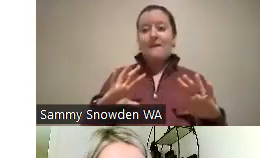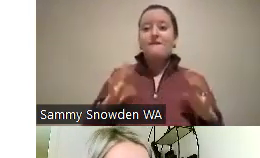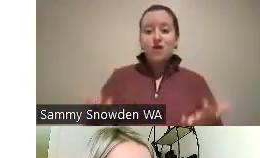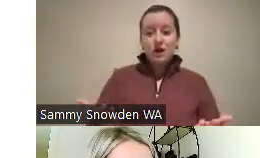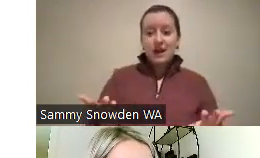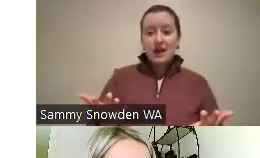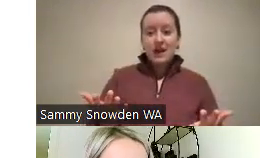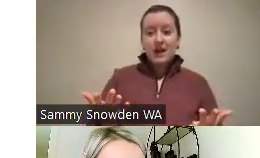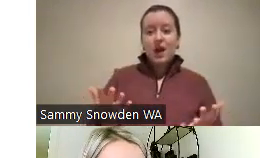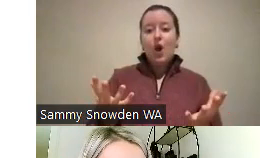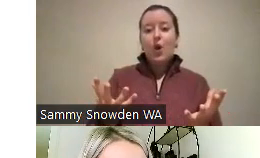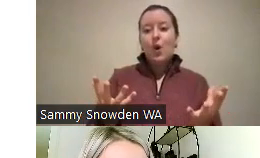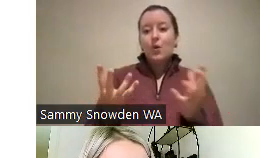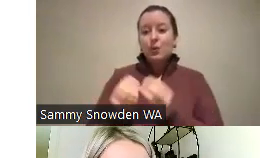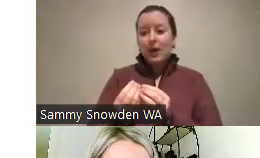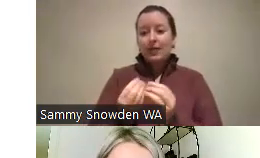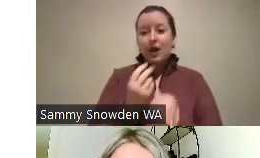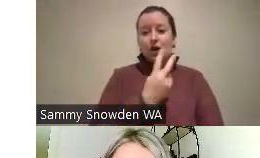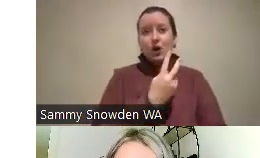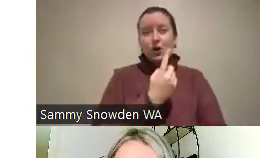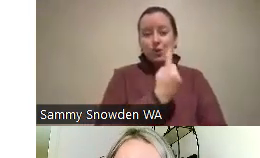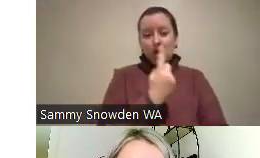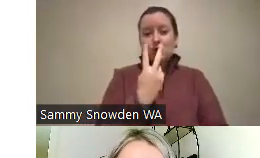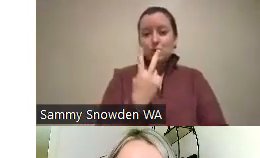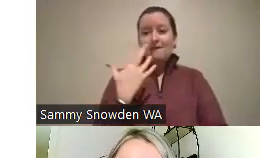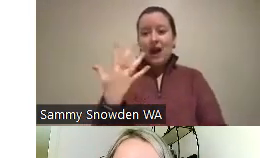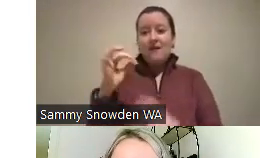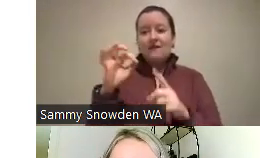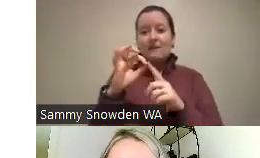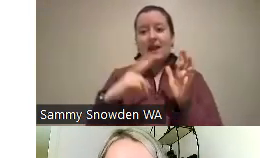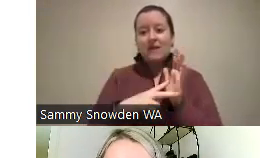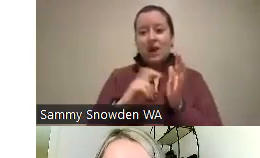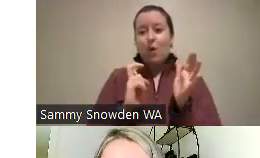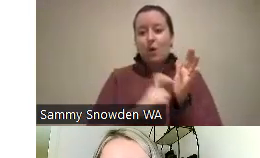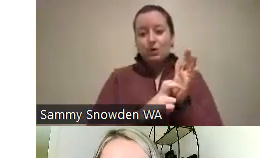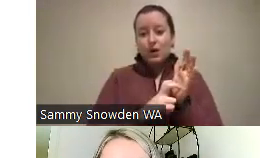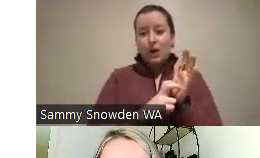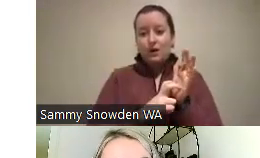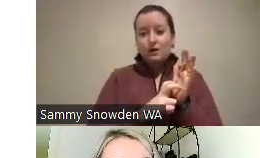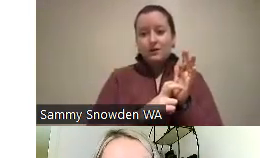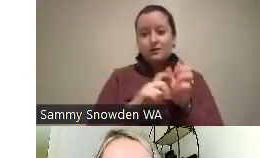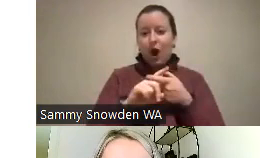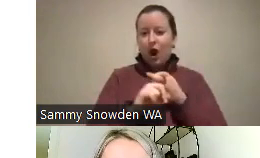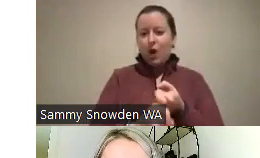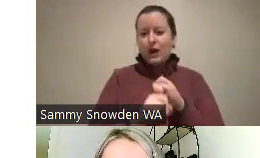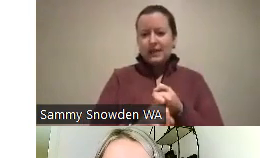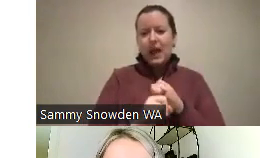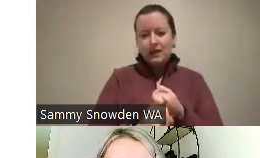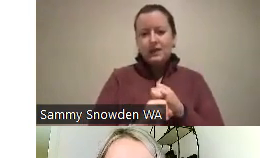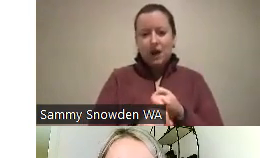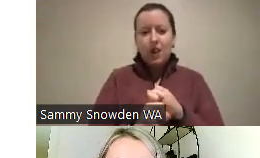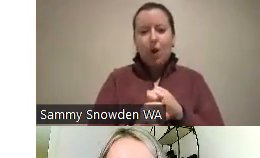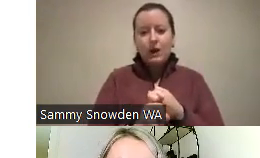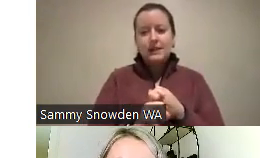So the little 5 ml bottles are ideal to take with you places, take in your handbag. And that's free if you do an order of